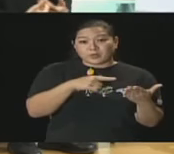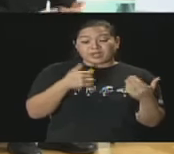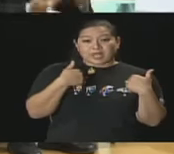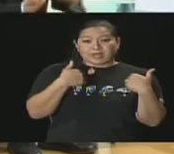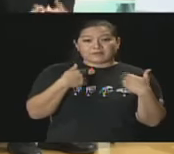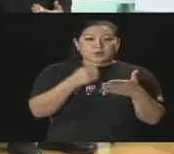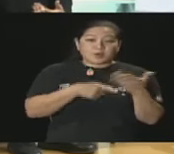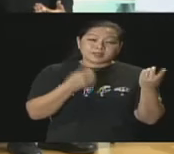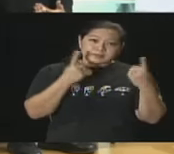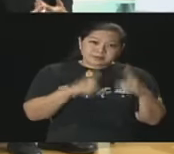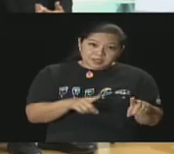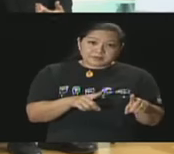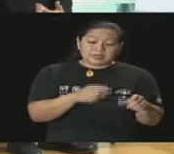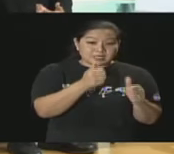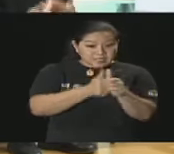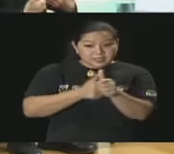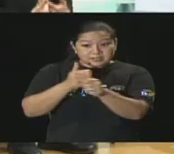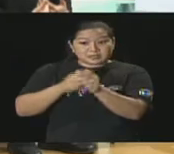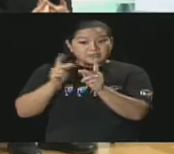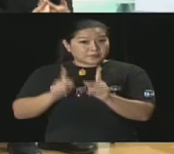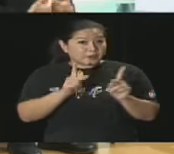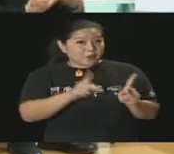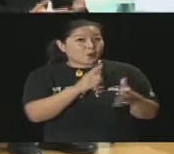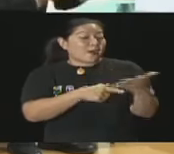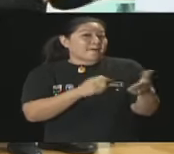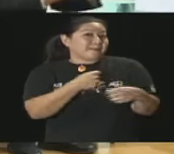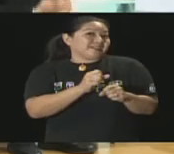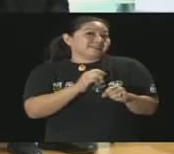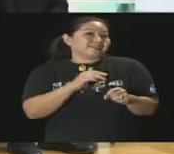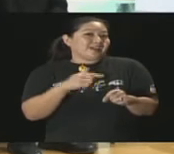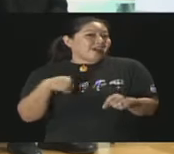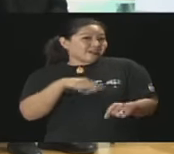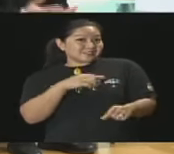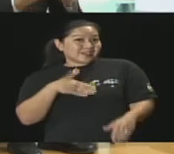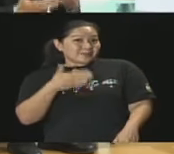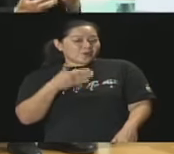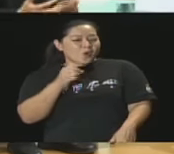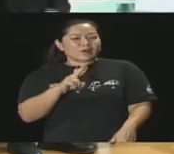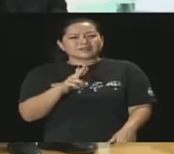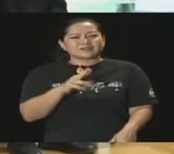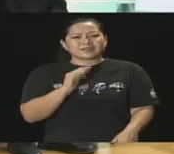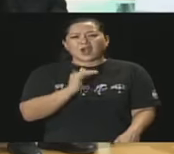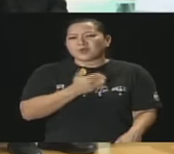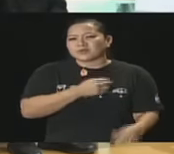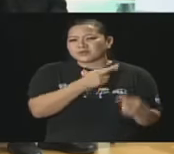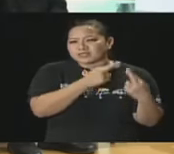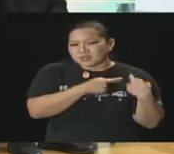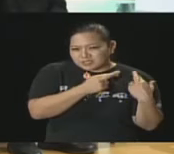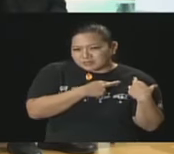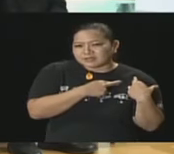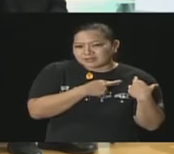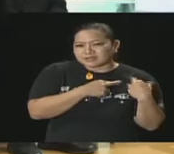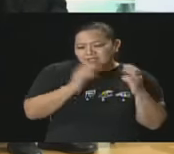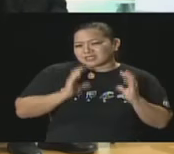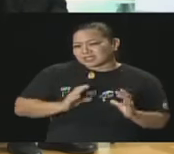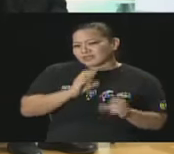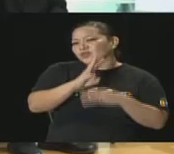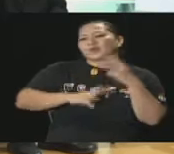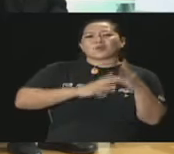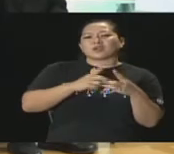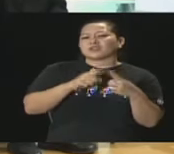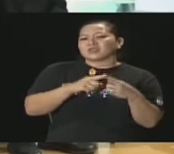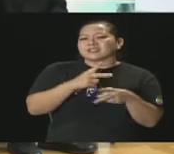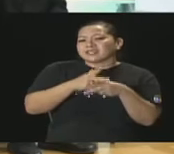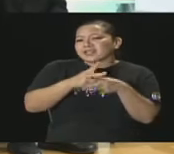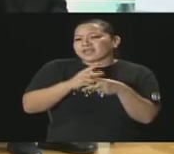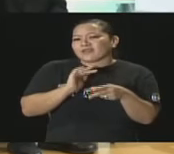with how each of us, what makes us happy, or is it more something like it's our responsibility as citizens of the world to like take care of